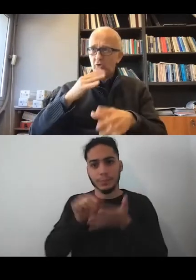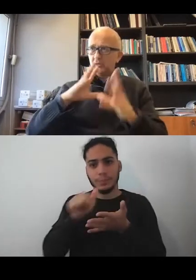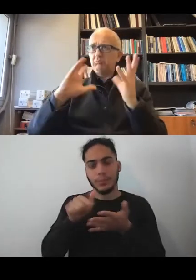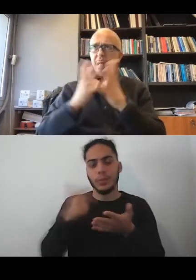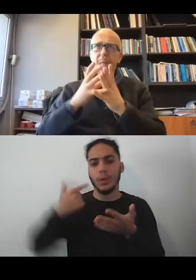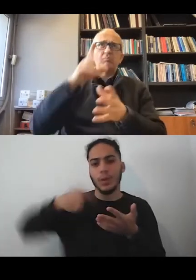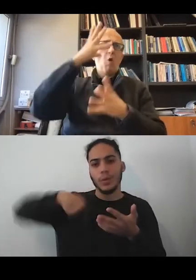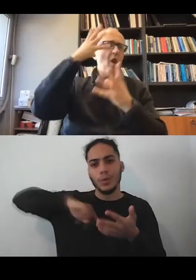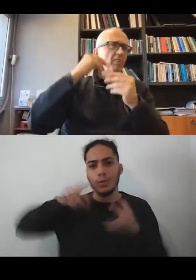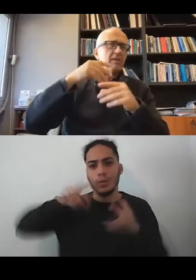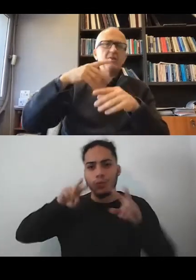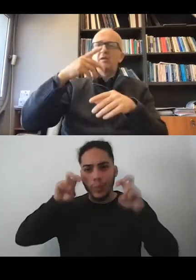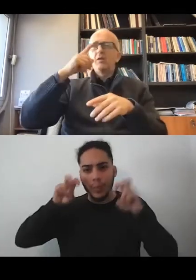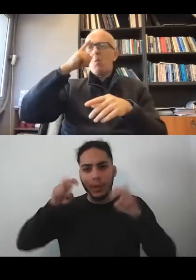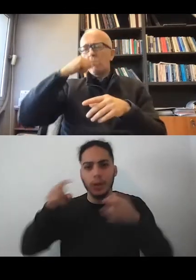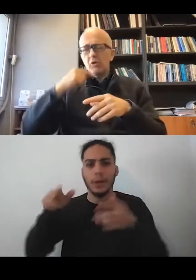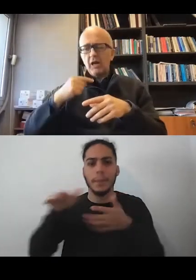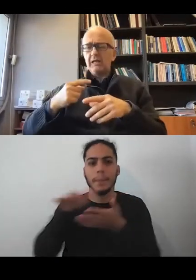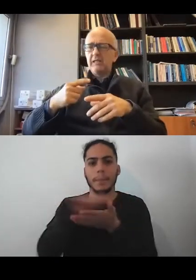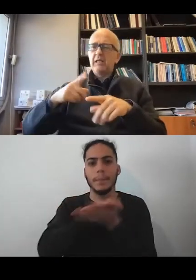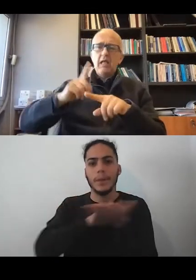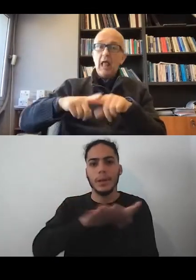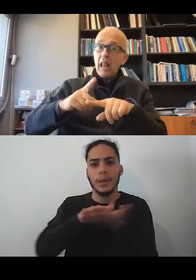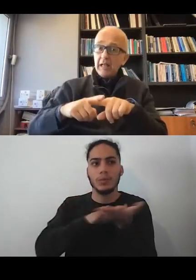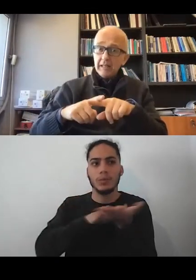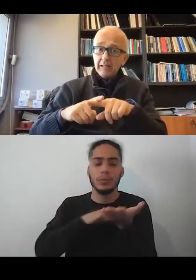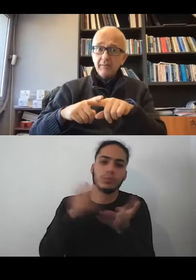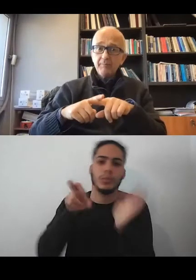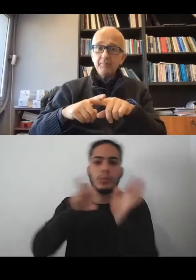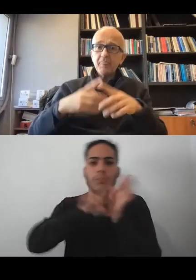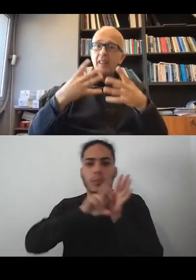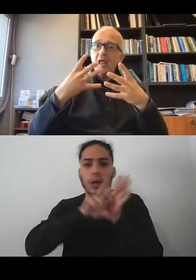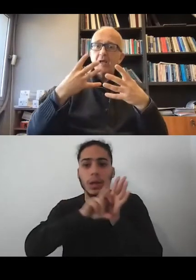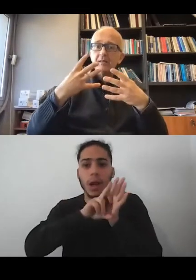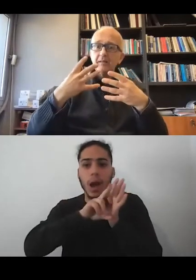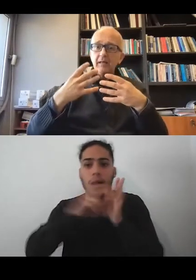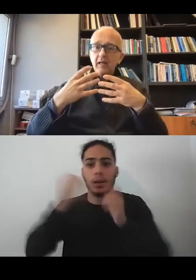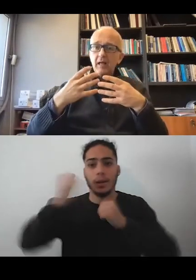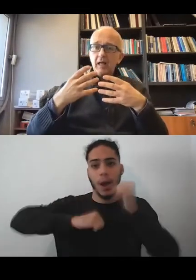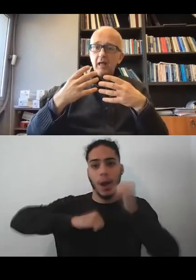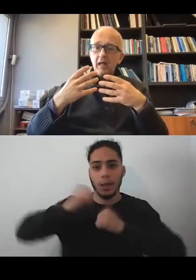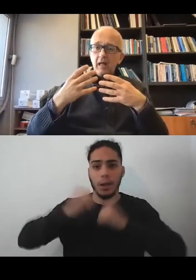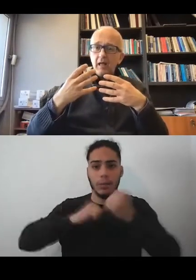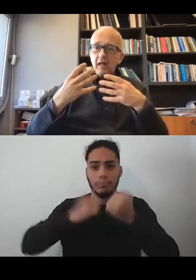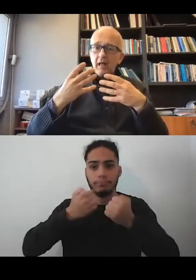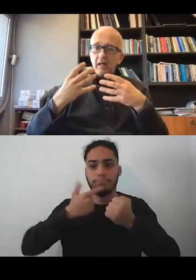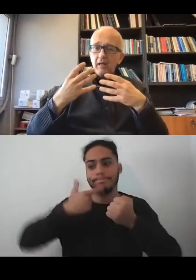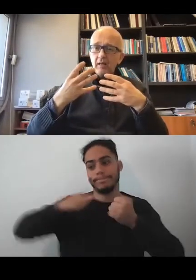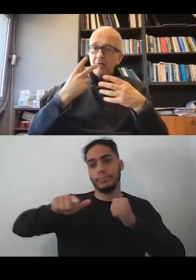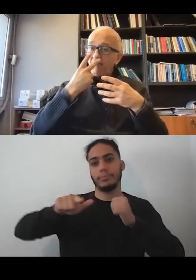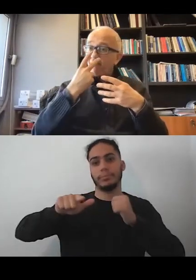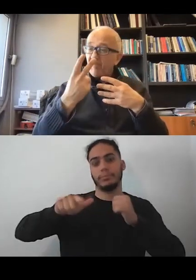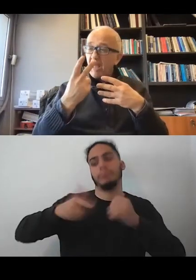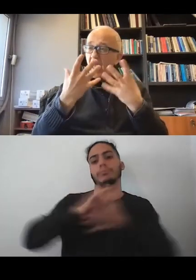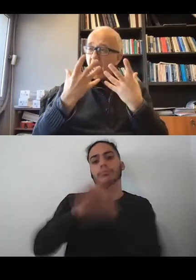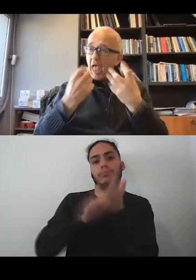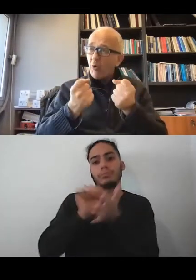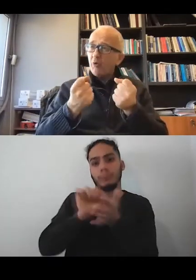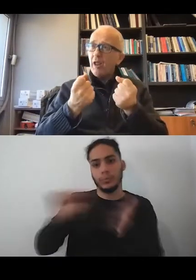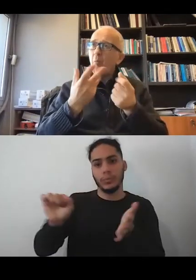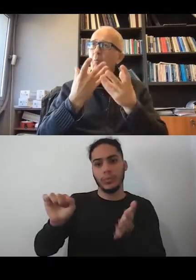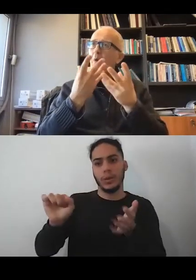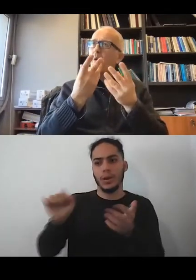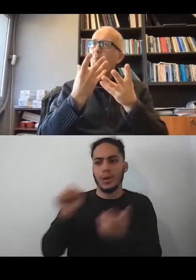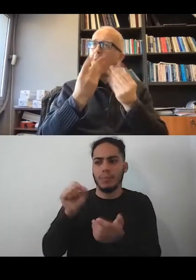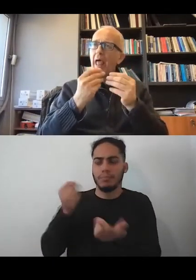the modality, the grammars of the different sign languages seem to be more similar than